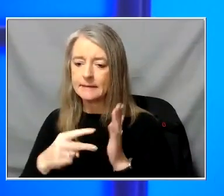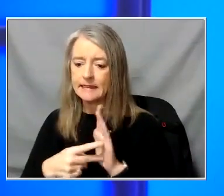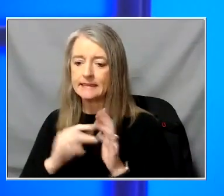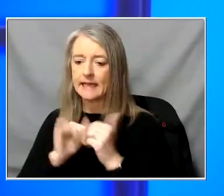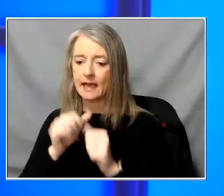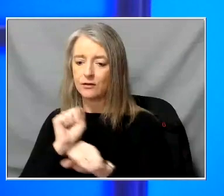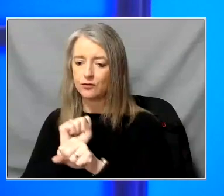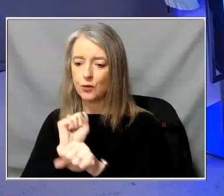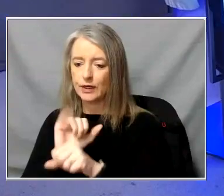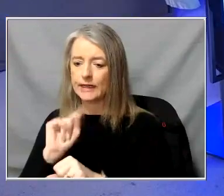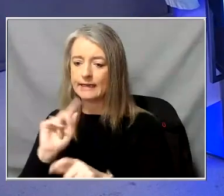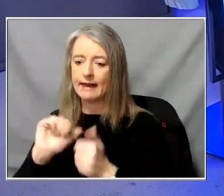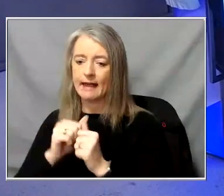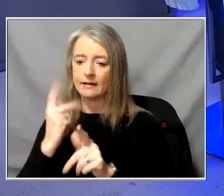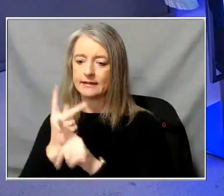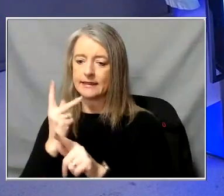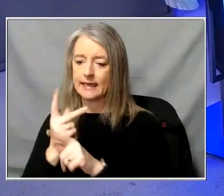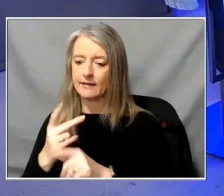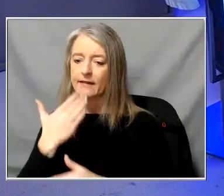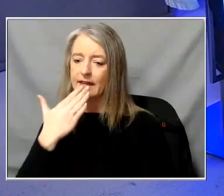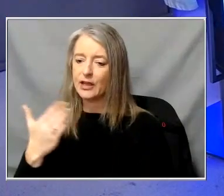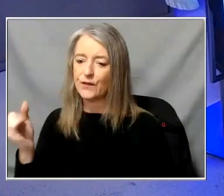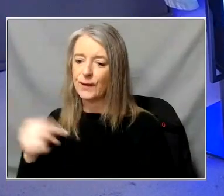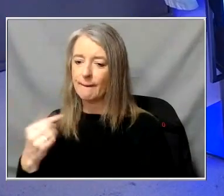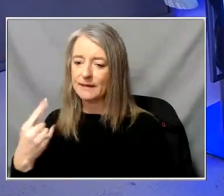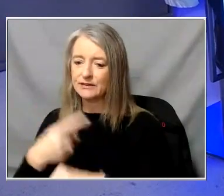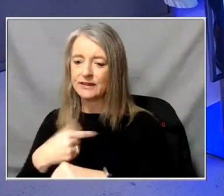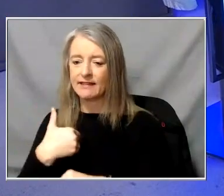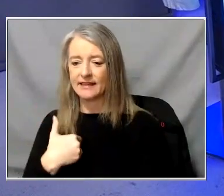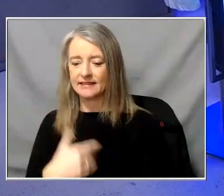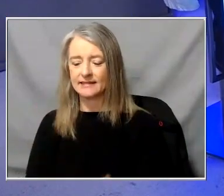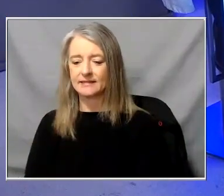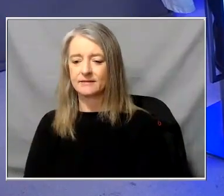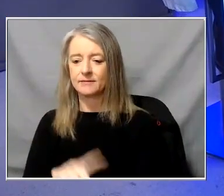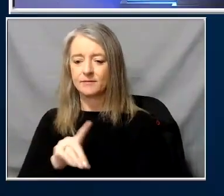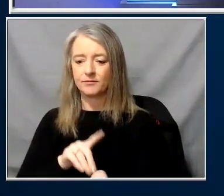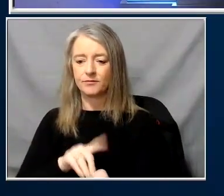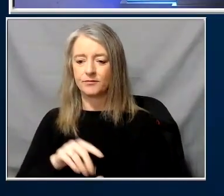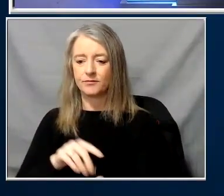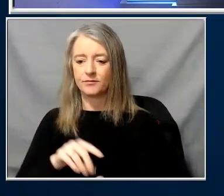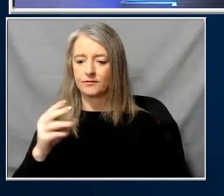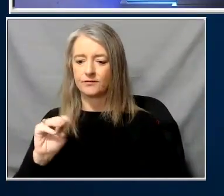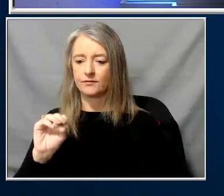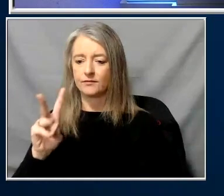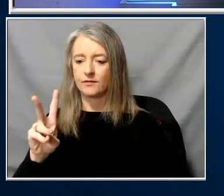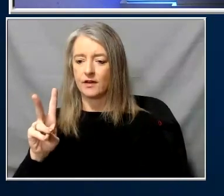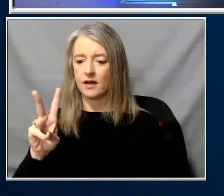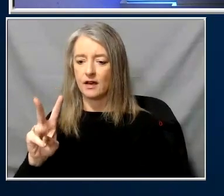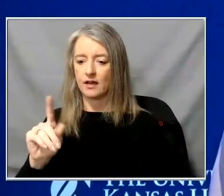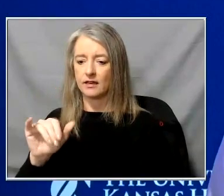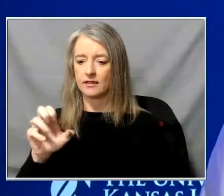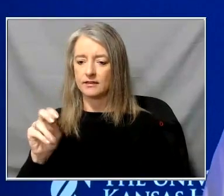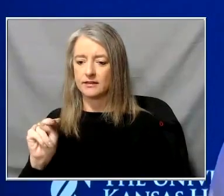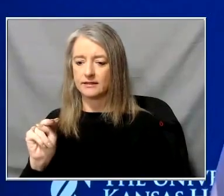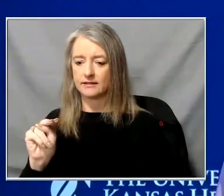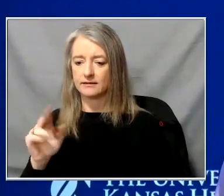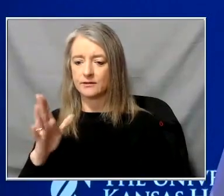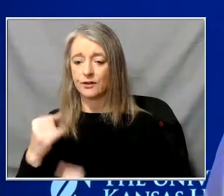program, so I'm glad we are, and it makes me think twice again about saving the good fat for